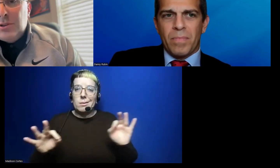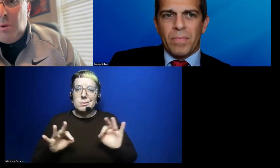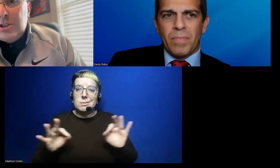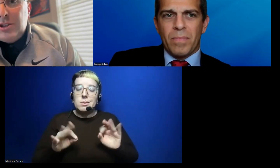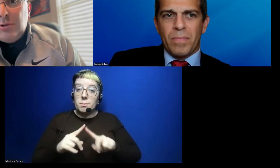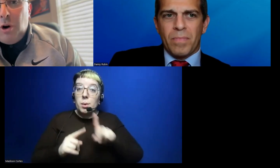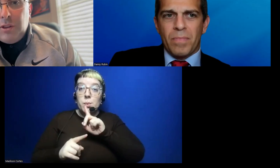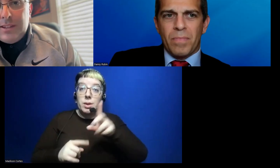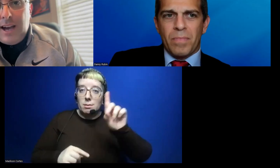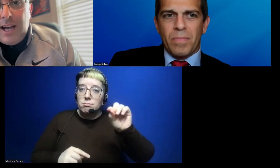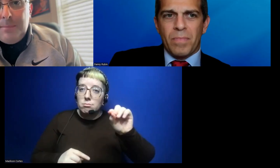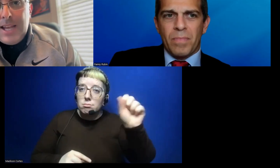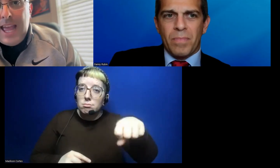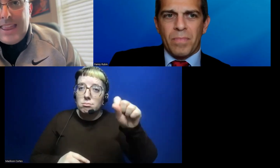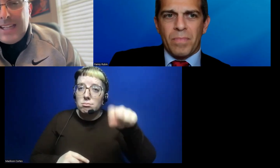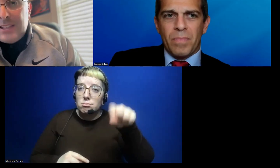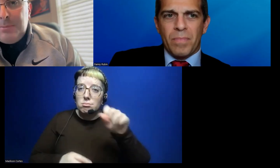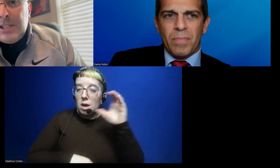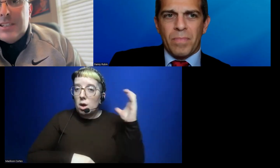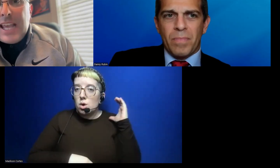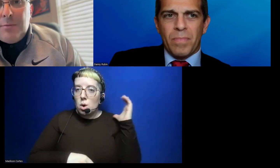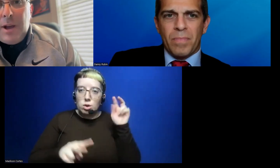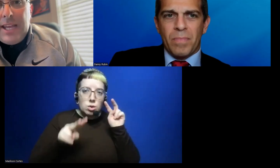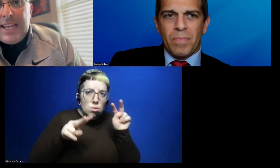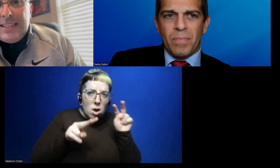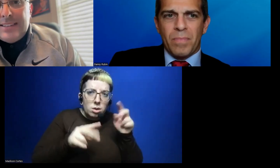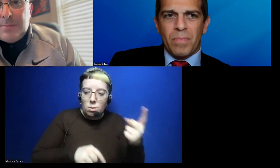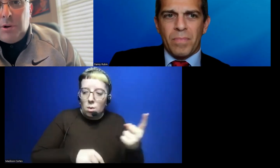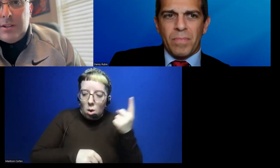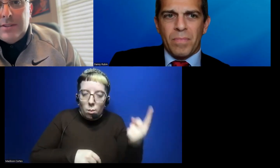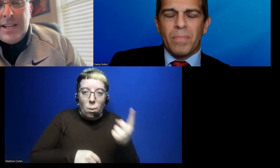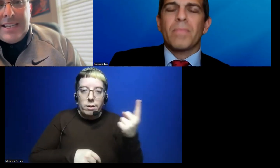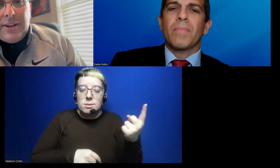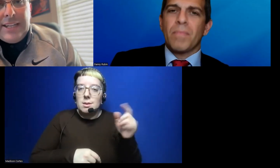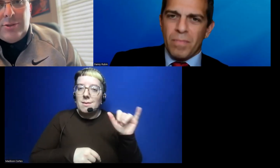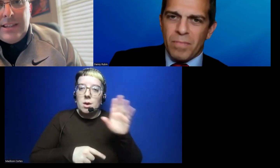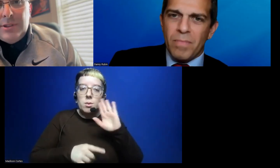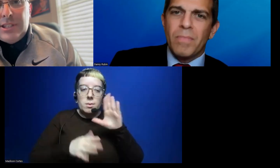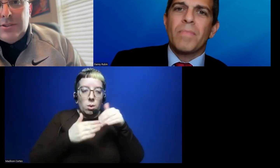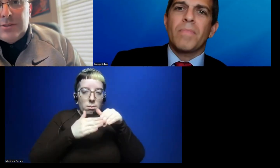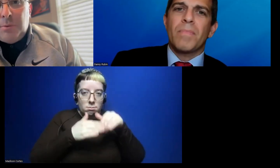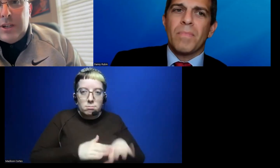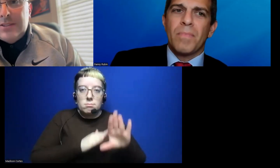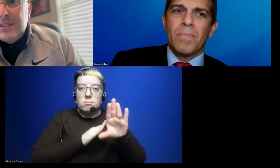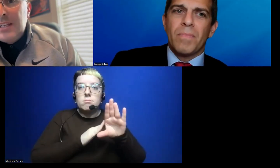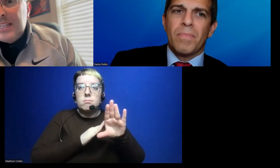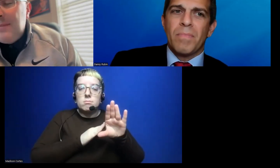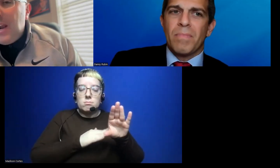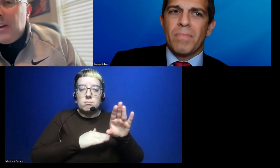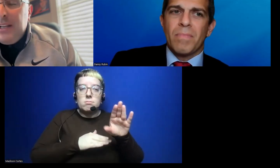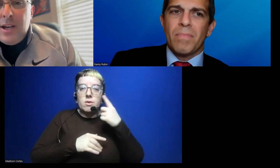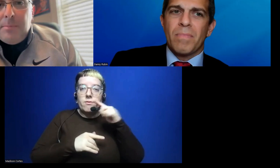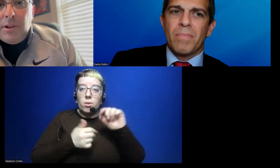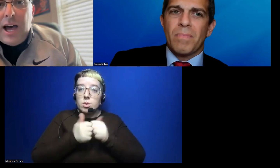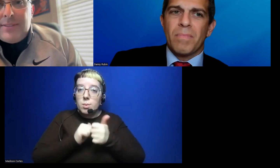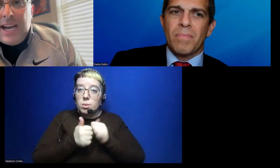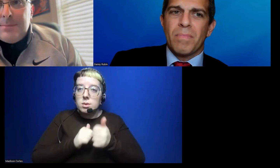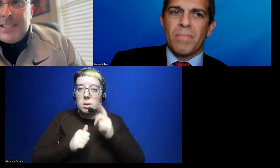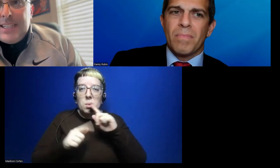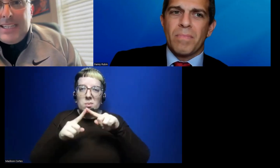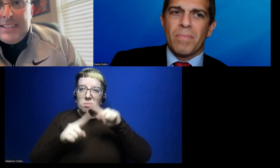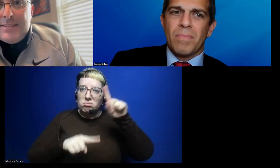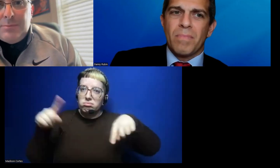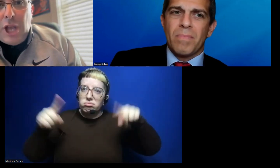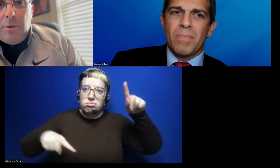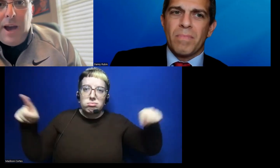And coaches are watching you all the time. And that's going to be your gateway into sports. Now, an entry level deal in sports can vary. But a lot of